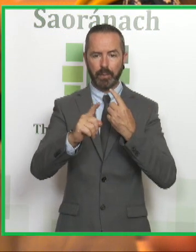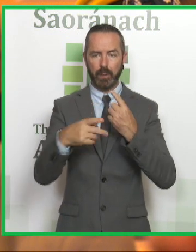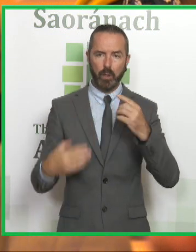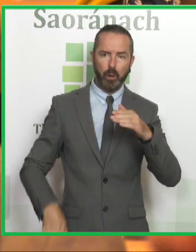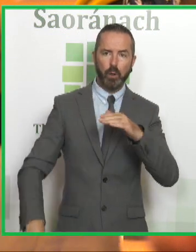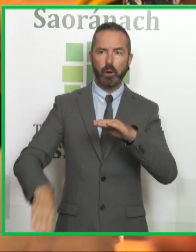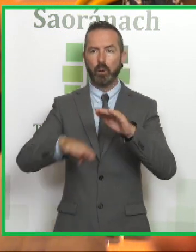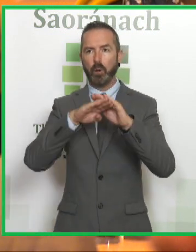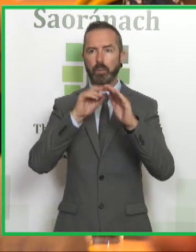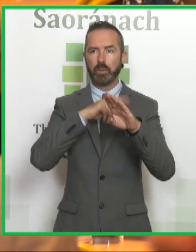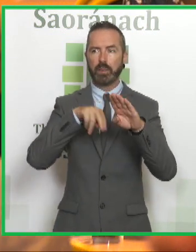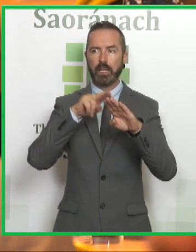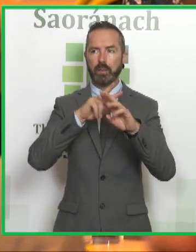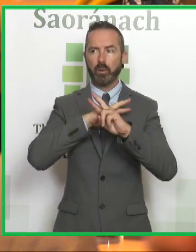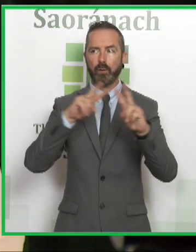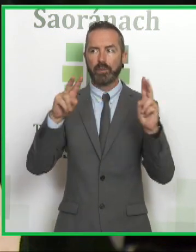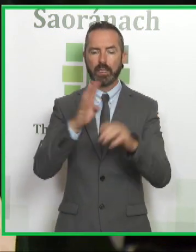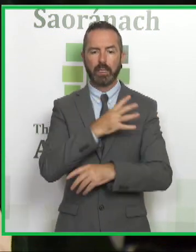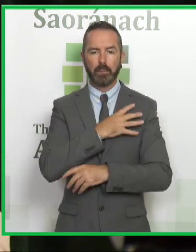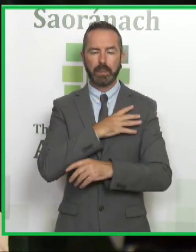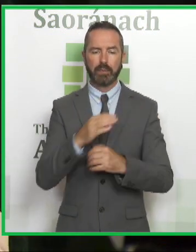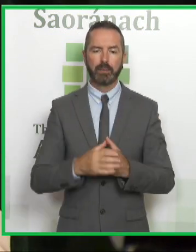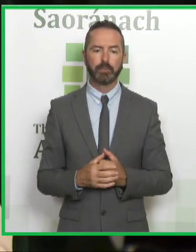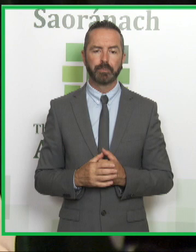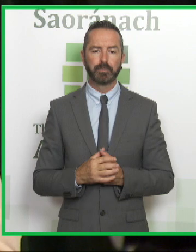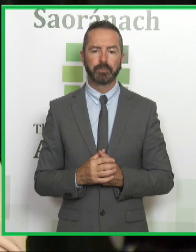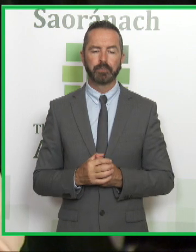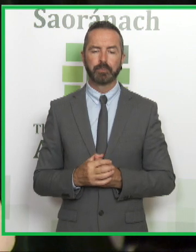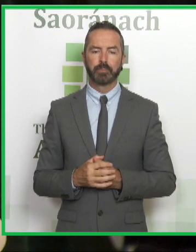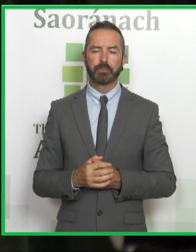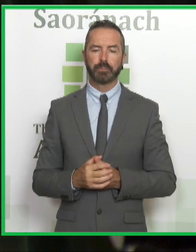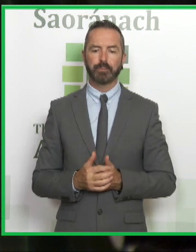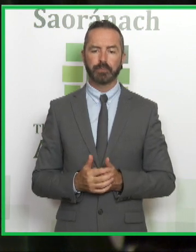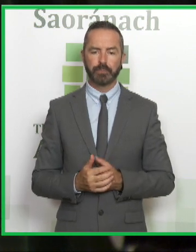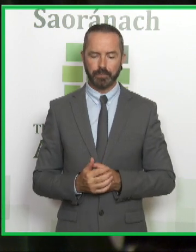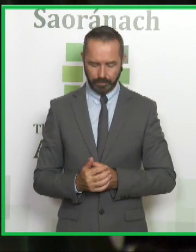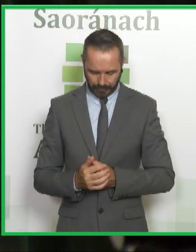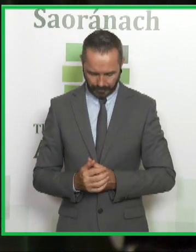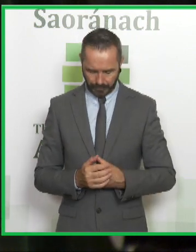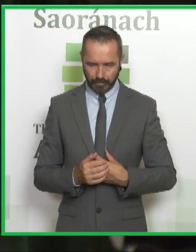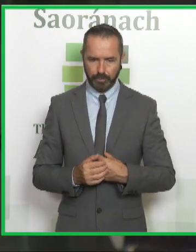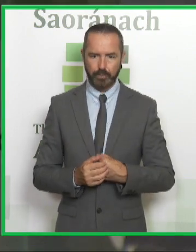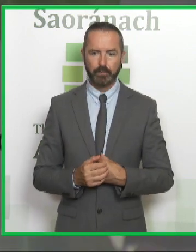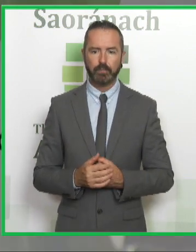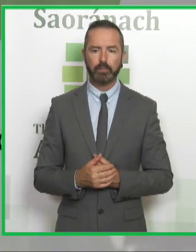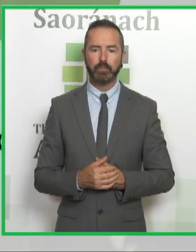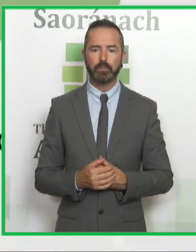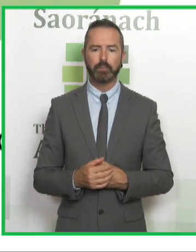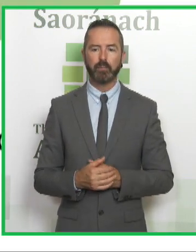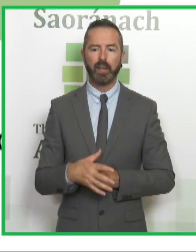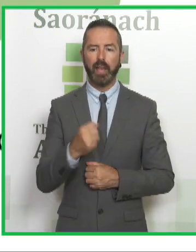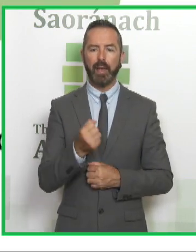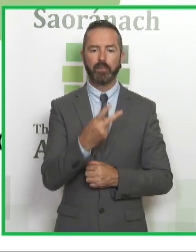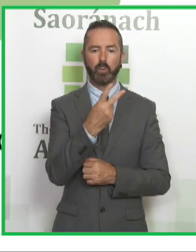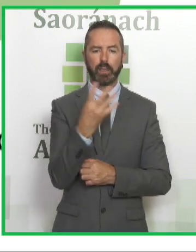Committee for the National Drug Strategy. So the community structures. There's 24 drug